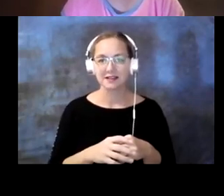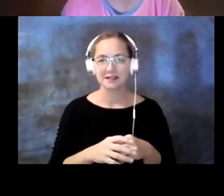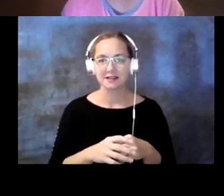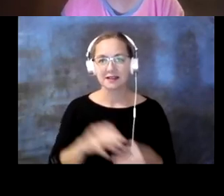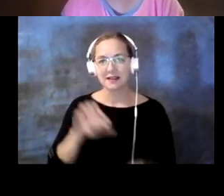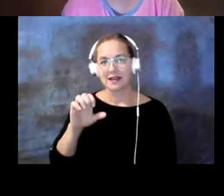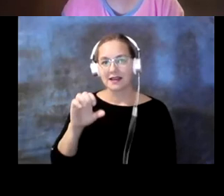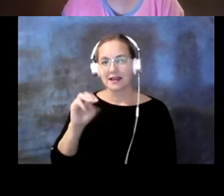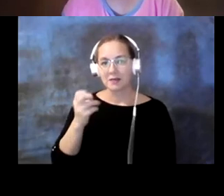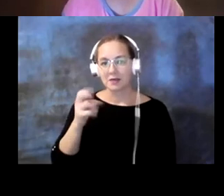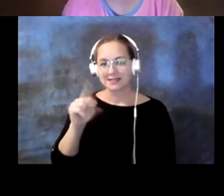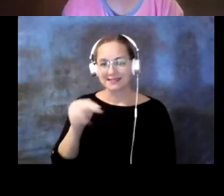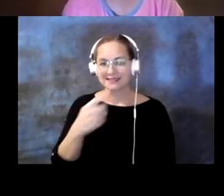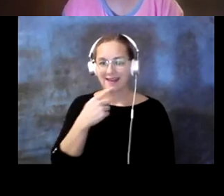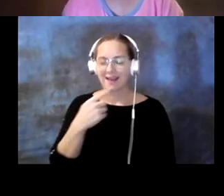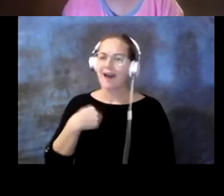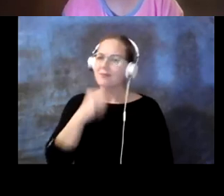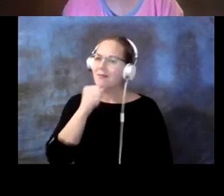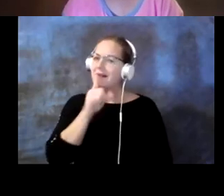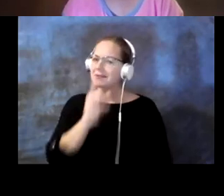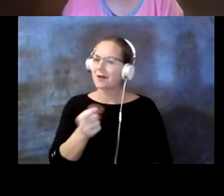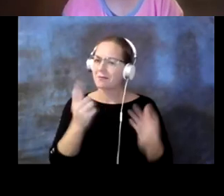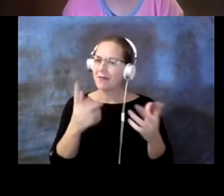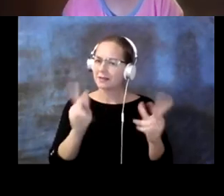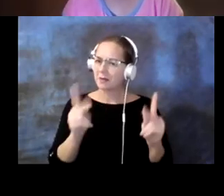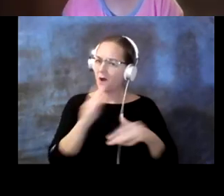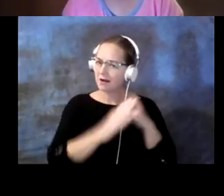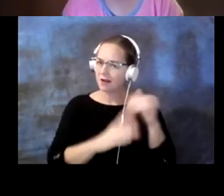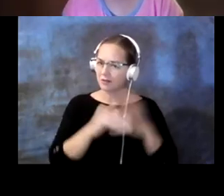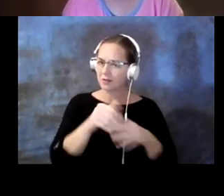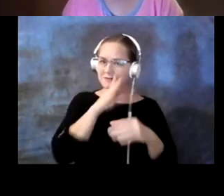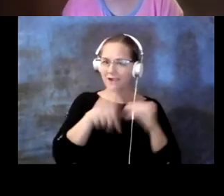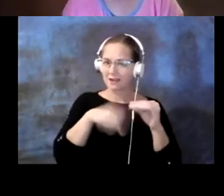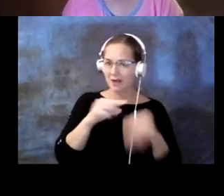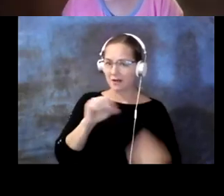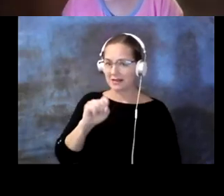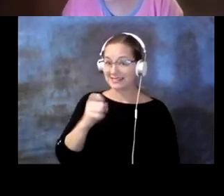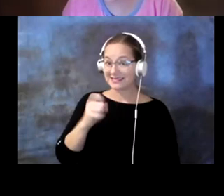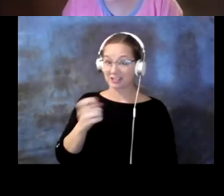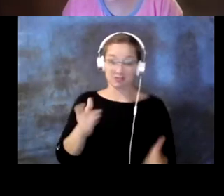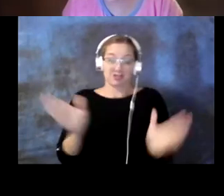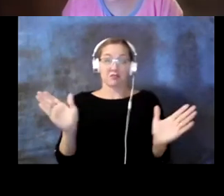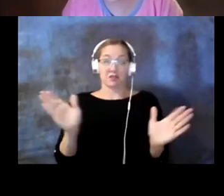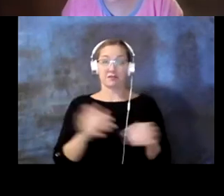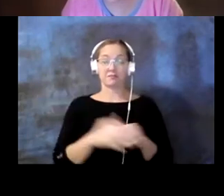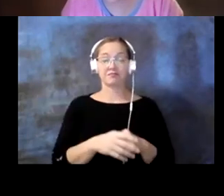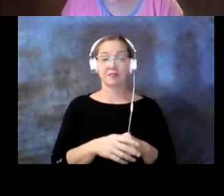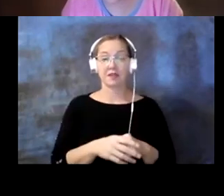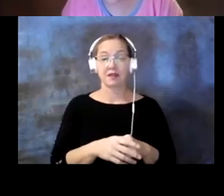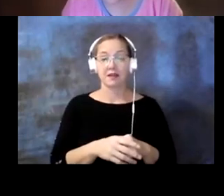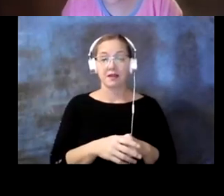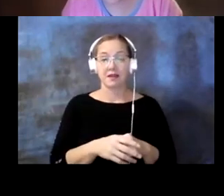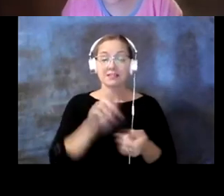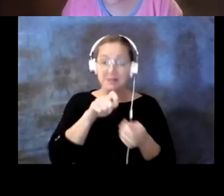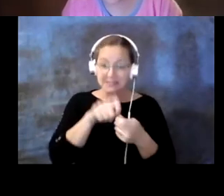Emerson says, I'm not sure that many people are comfortable talking about sex in general, and especially when it comes